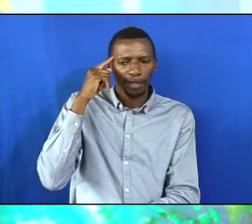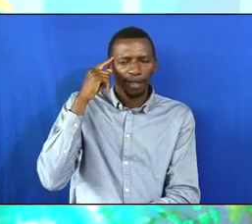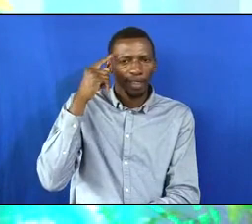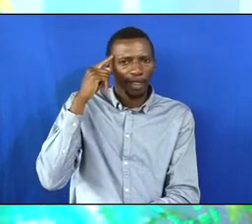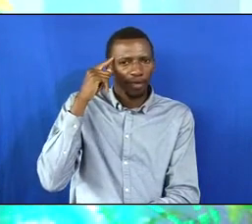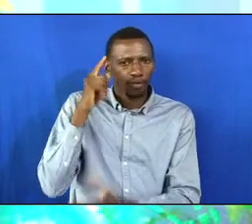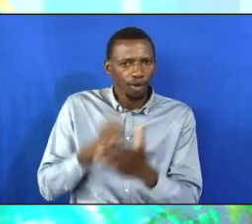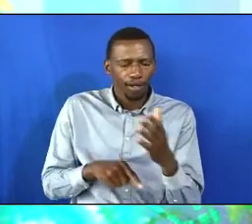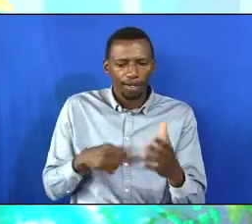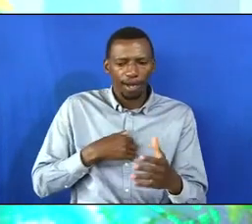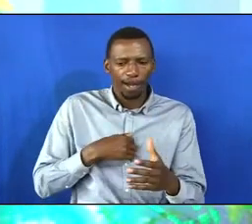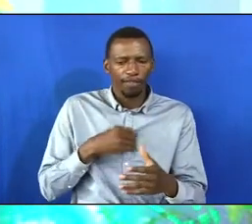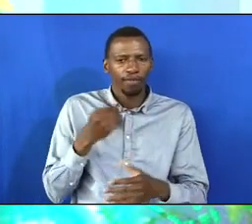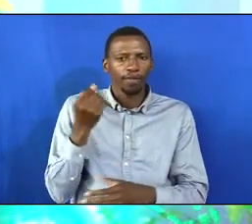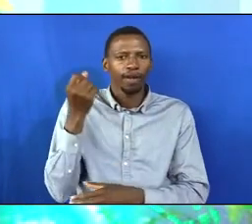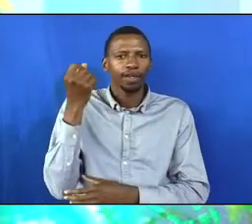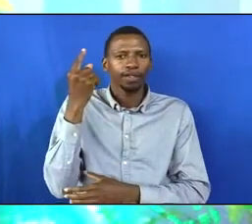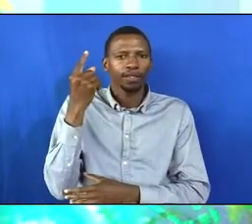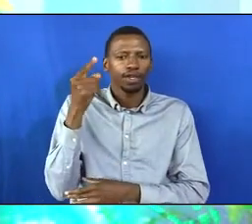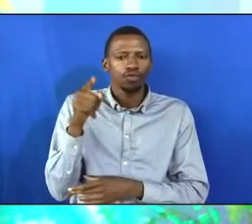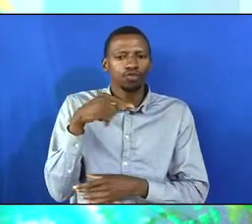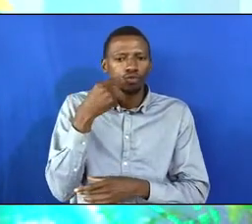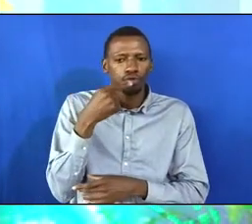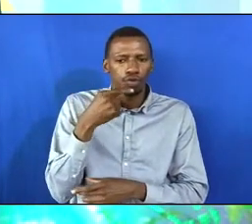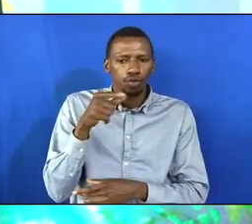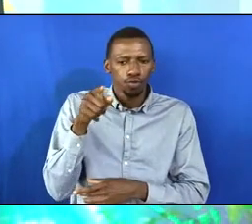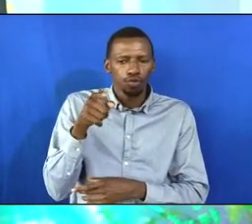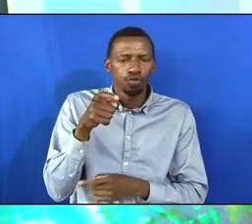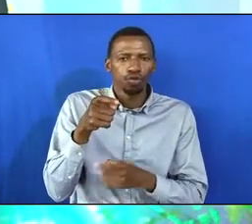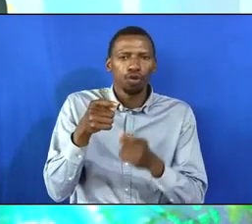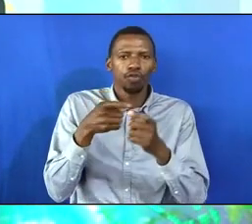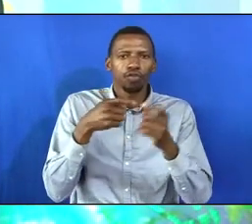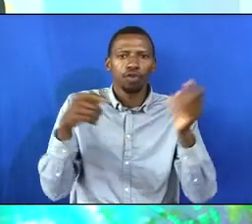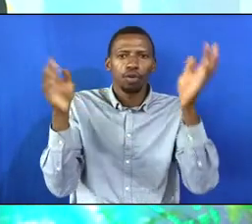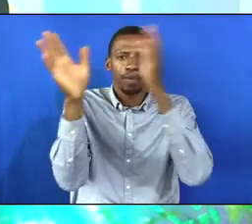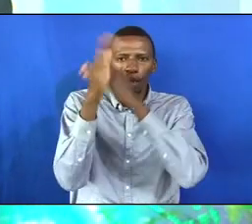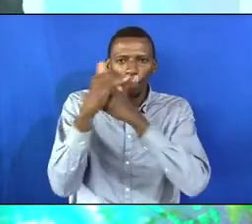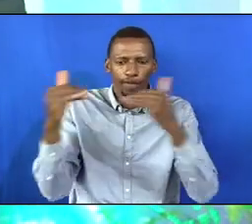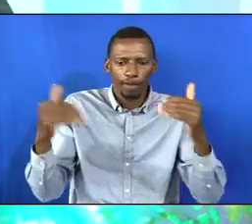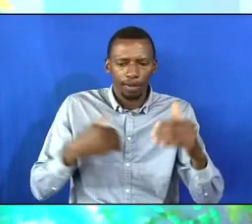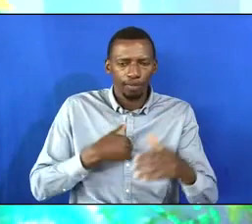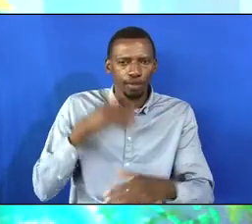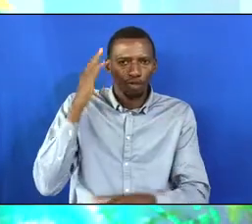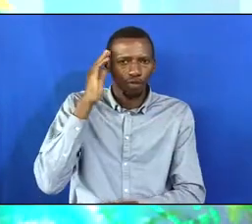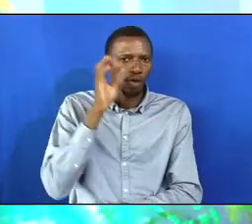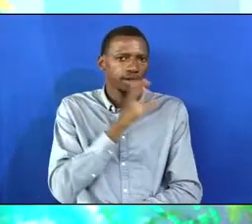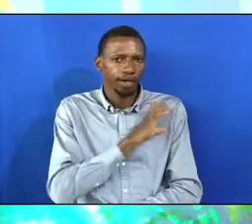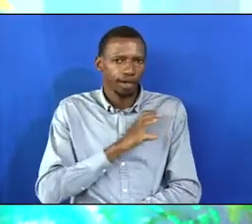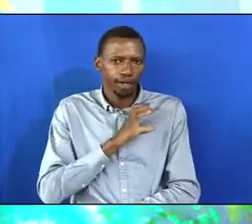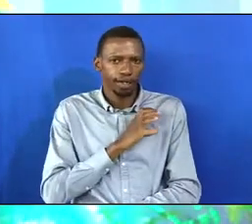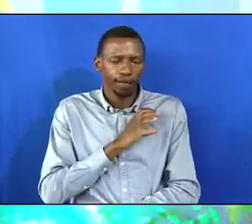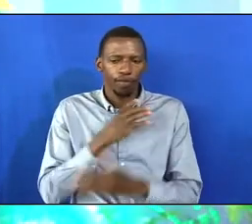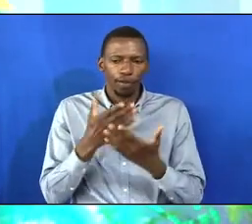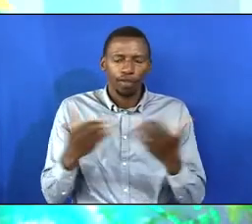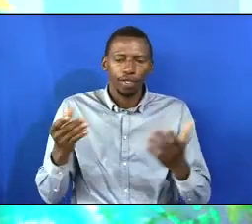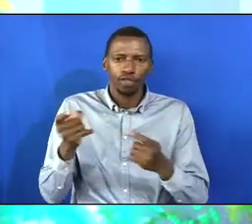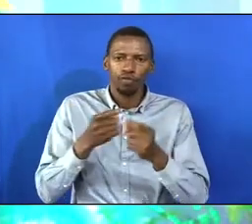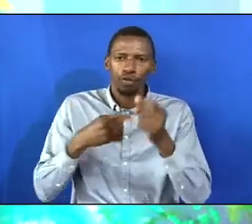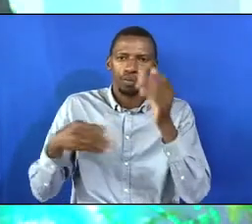are. You are a being from heaven, and I know the character of the beings from heaven. It is their purpose to